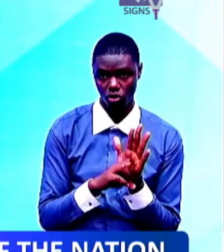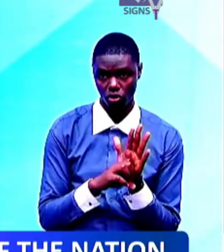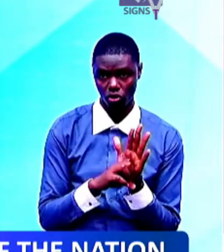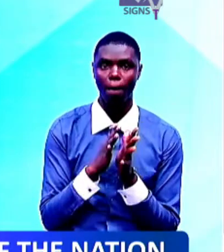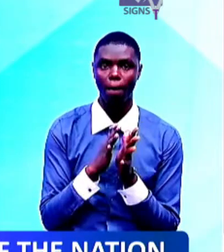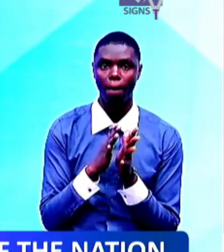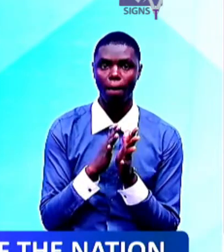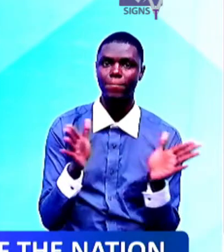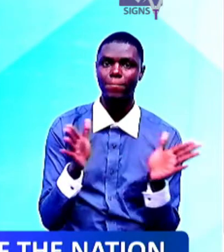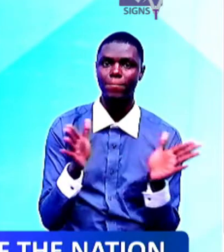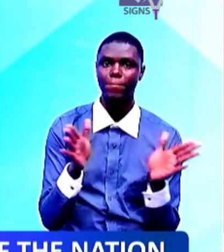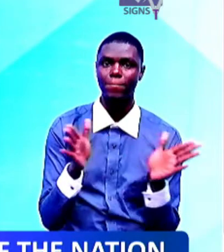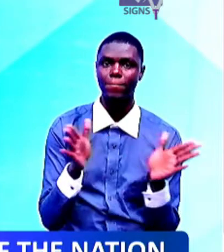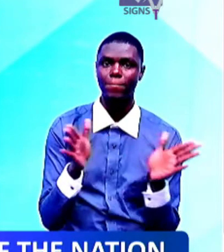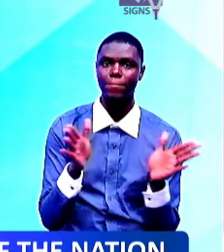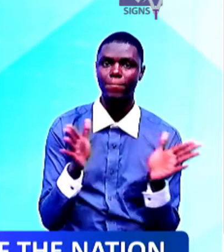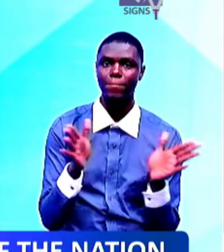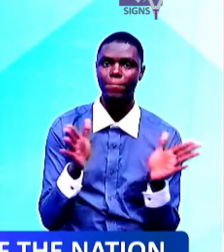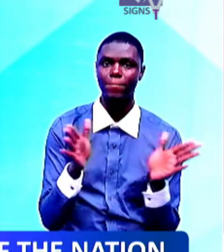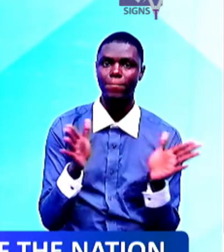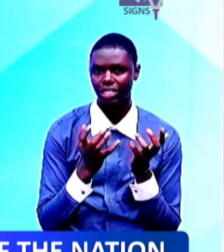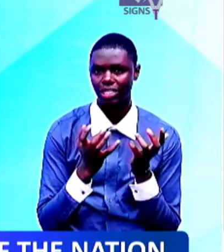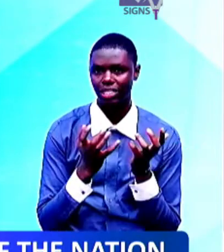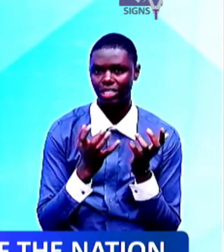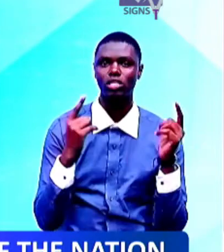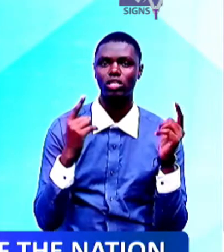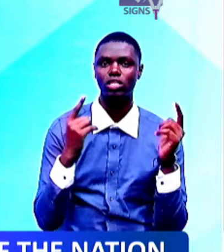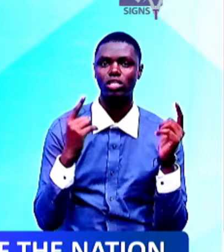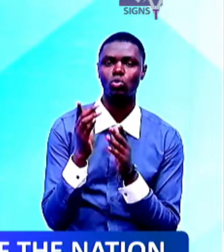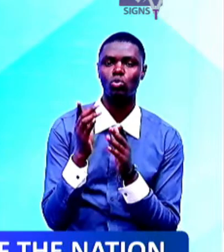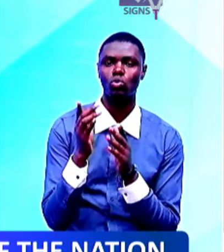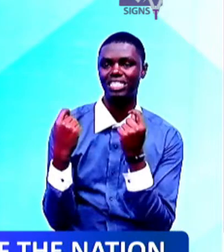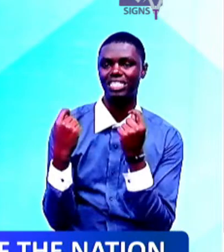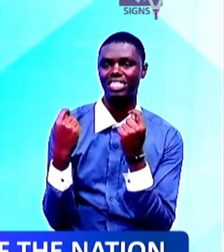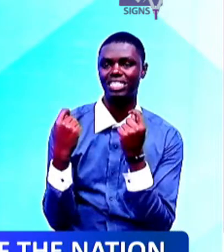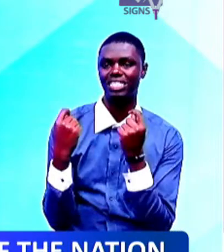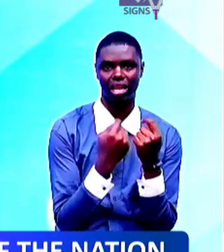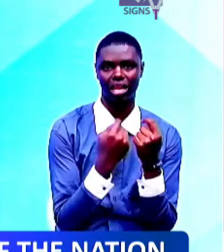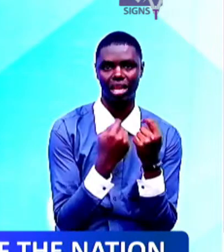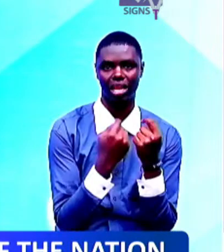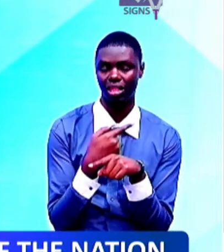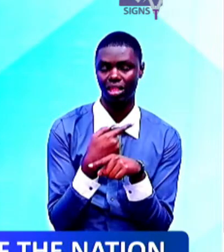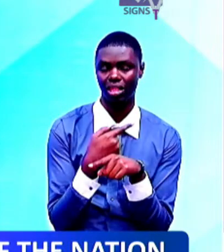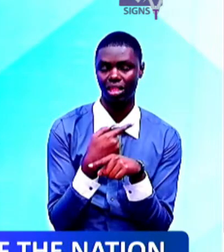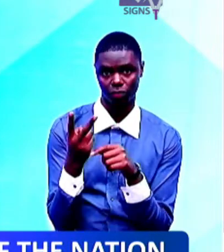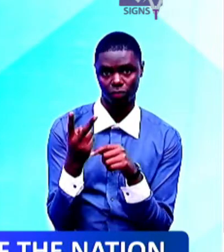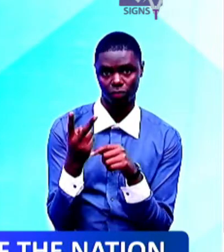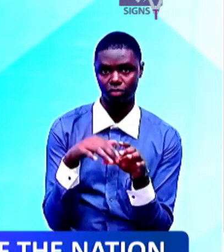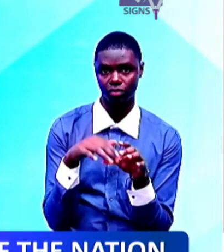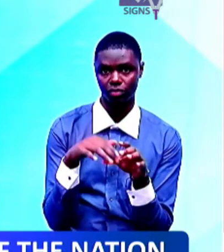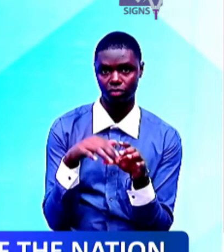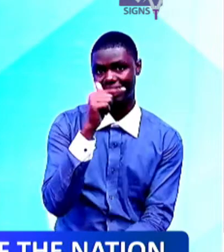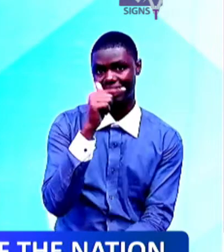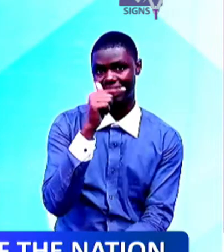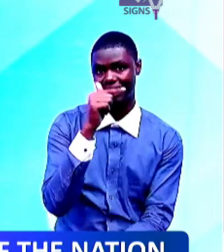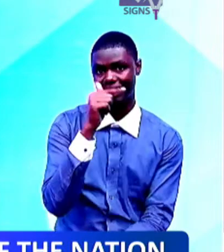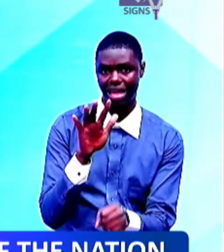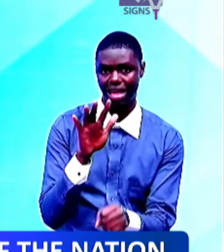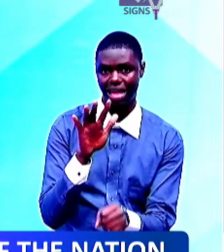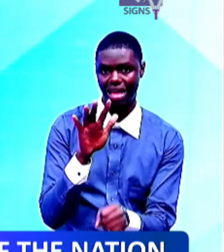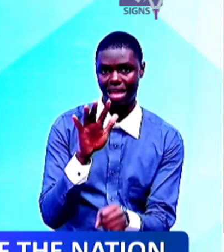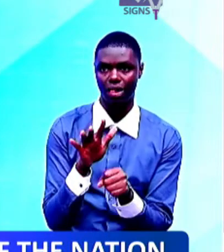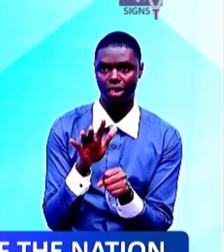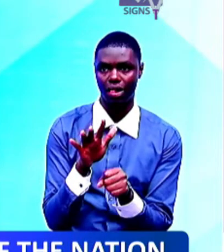service or even business to thrive through ethnicity. Like you see, for example, in Tanzania, a lot, almost